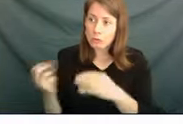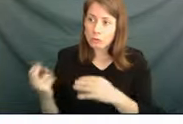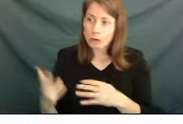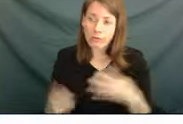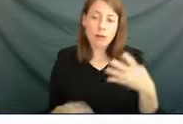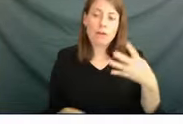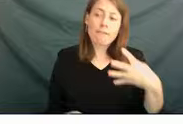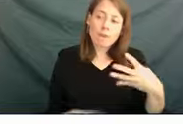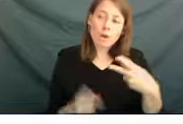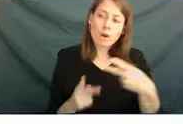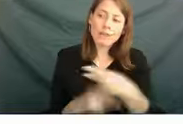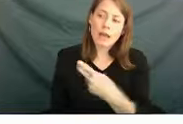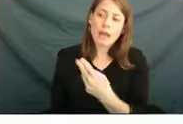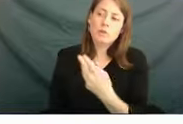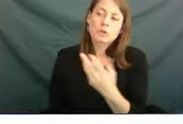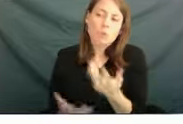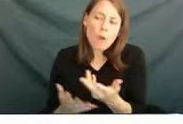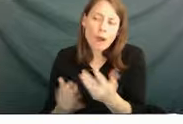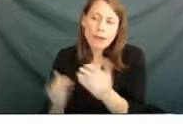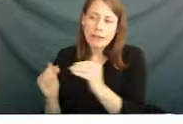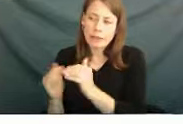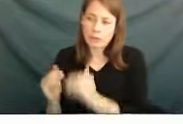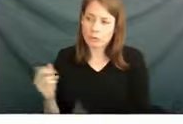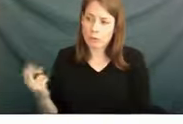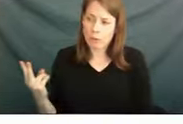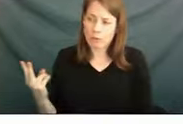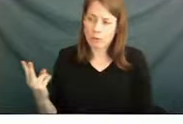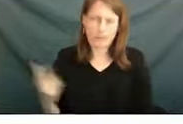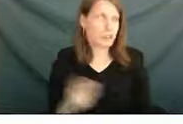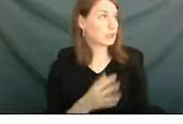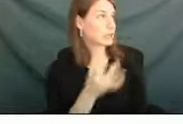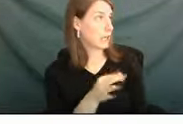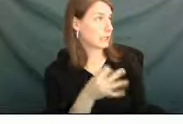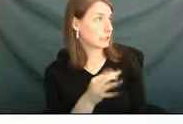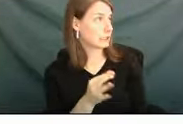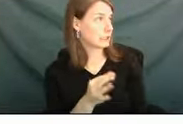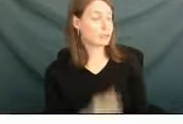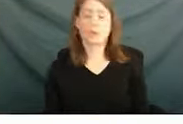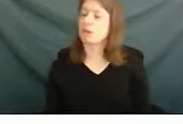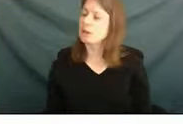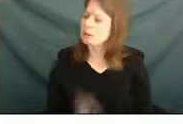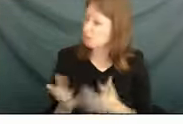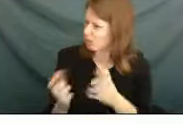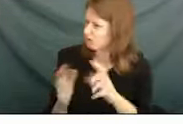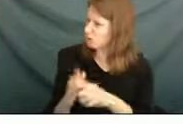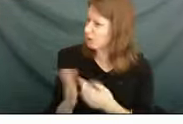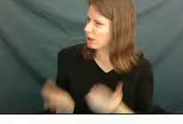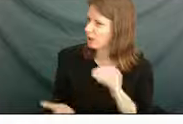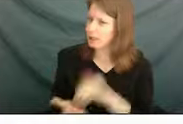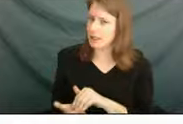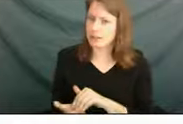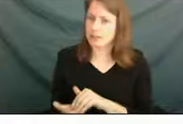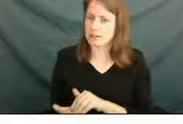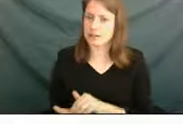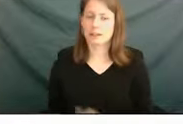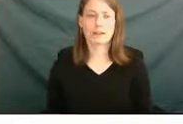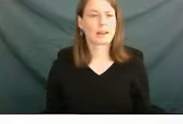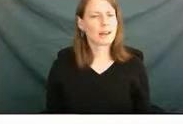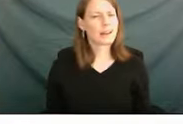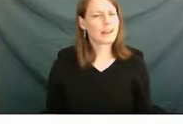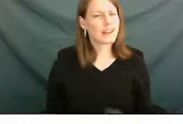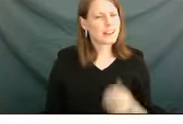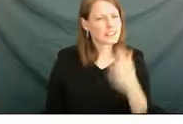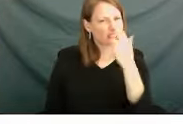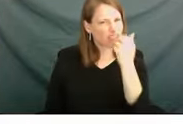19. Shall we start again? Funny enough, this 4 times 3 crops up again and again in this lesson with Abigail here. And even